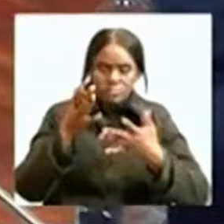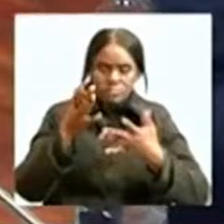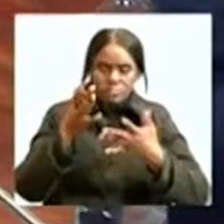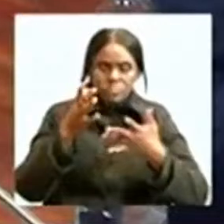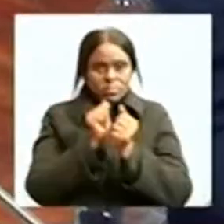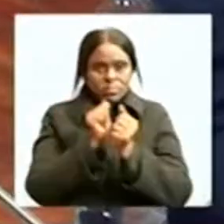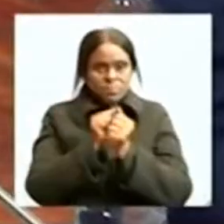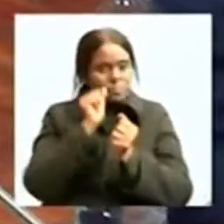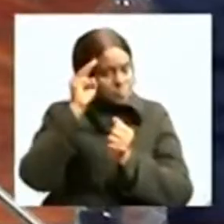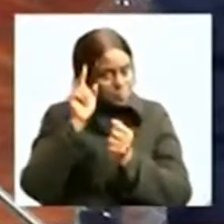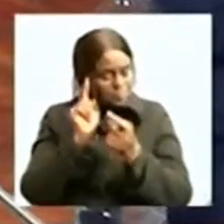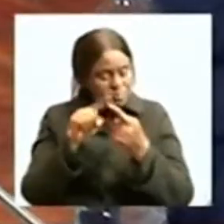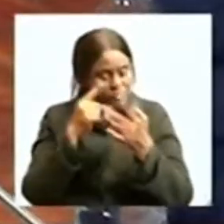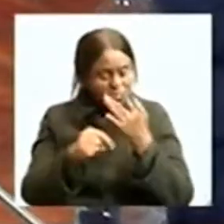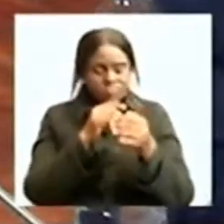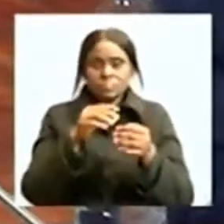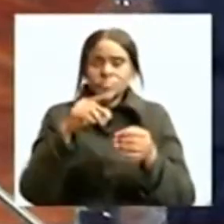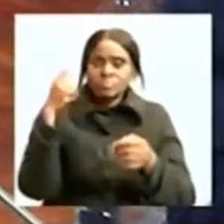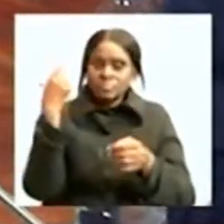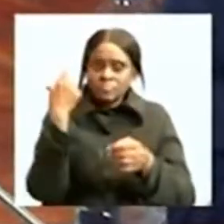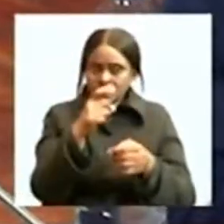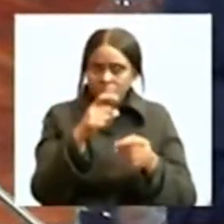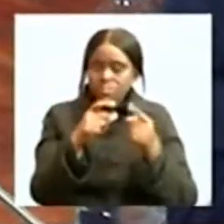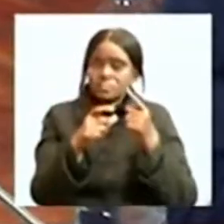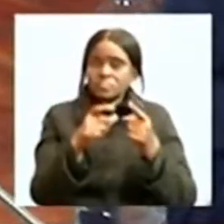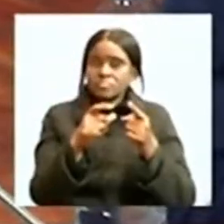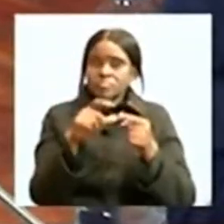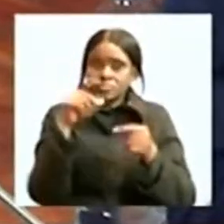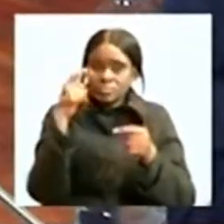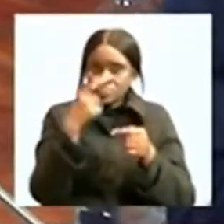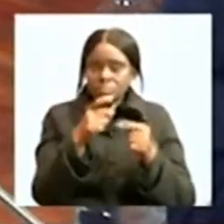the ministry to impose